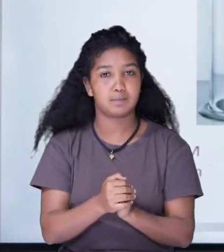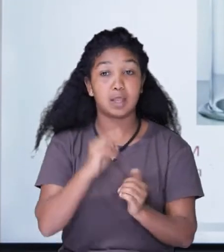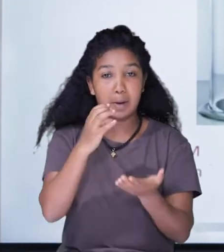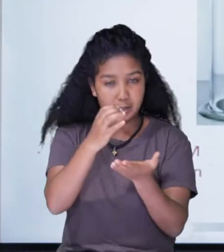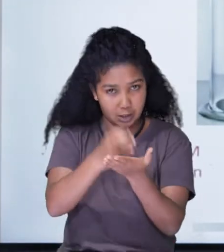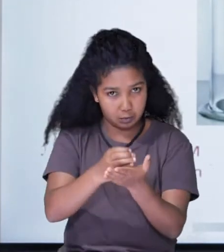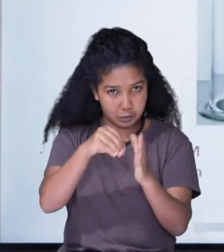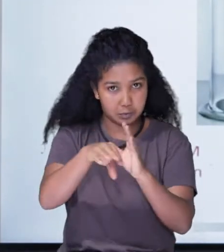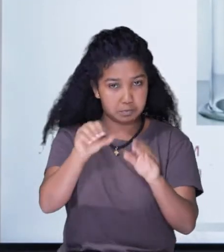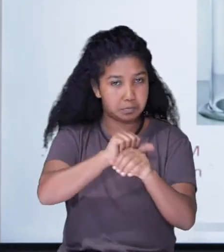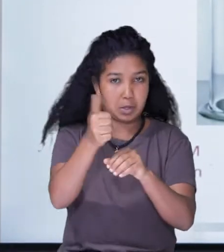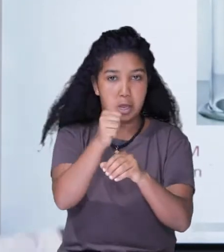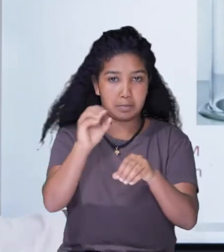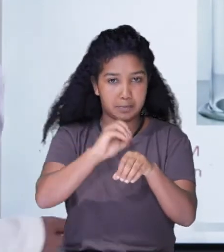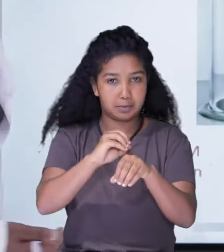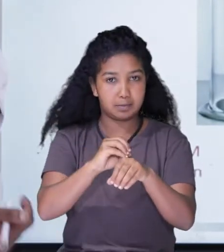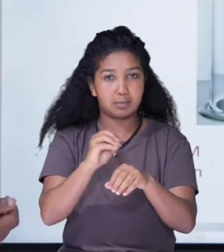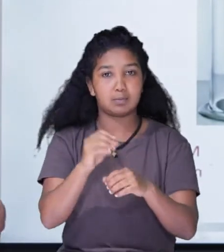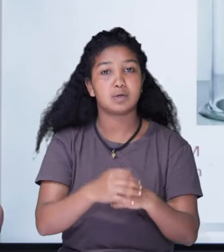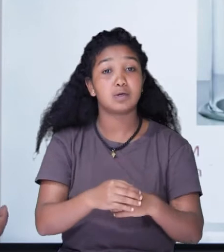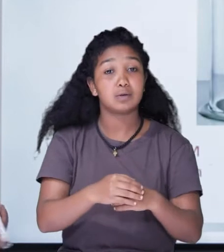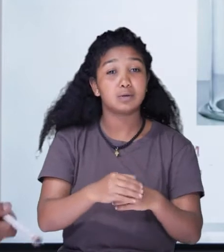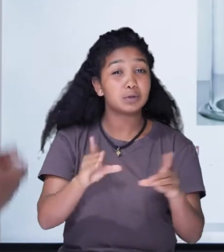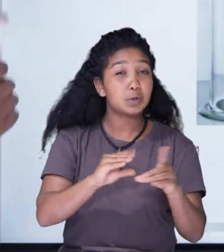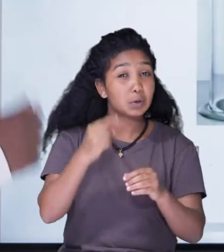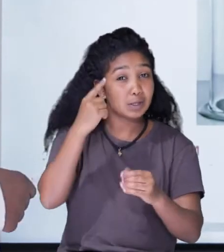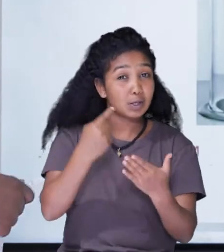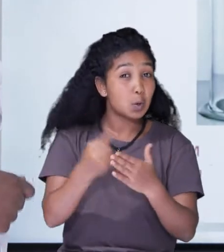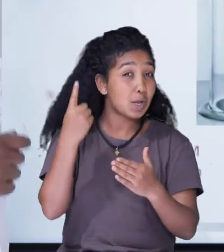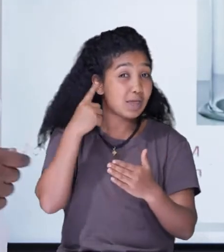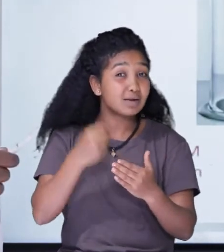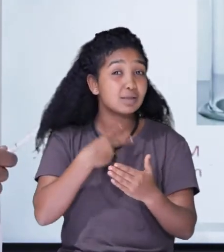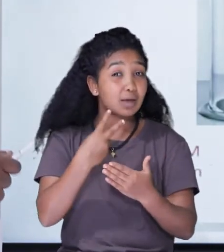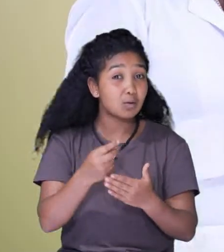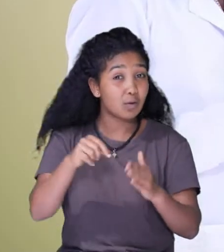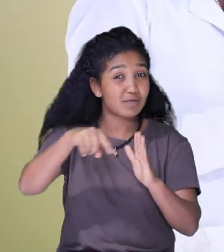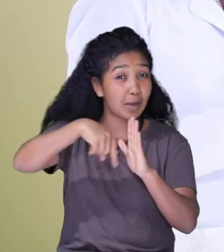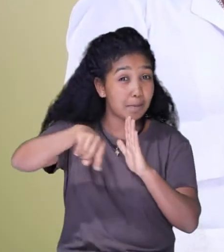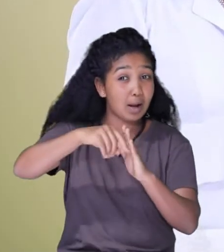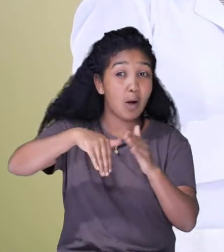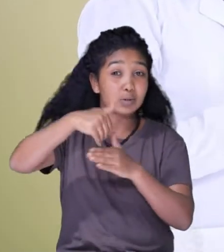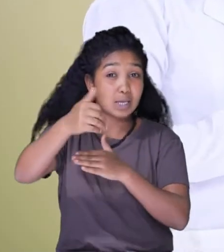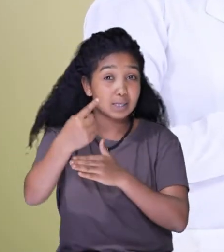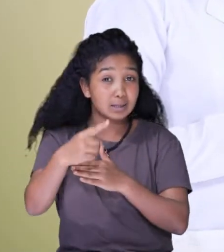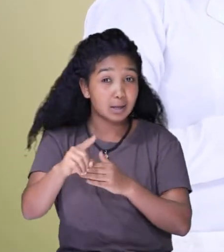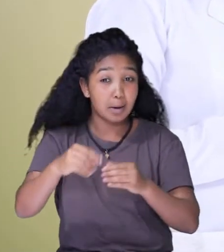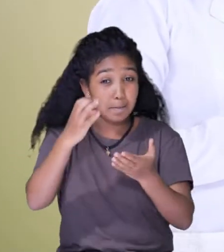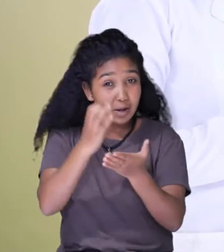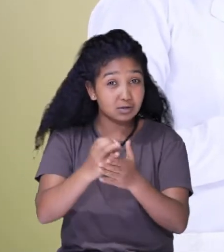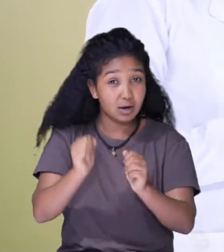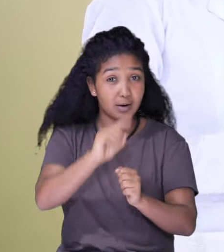jar. So, do you think you hear the sound outside the bell